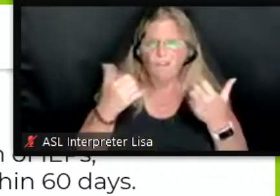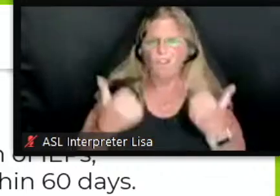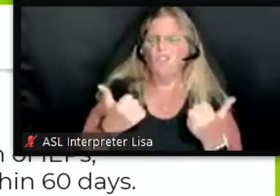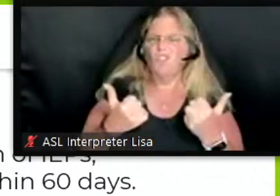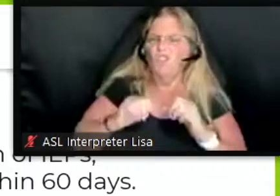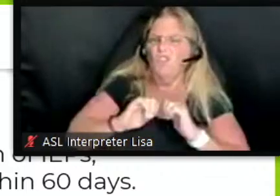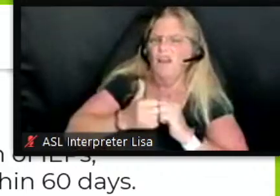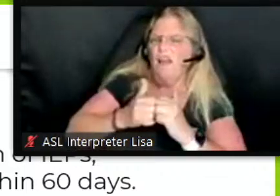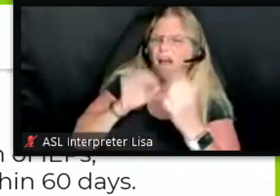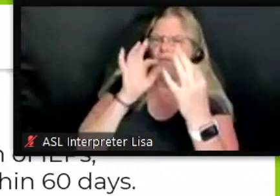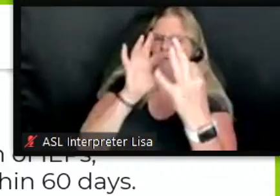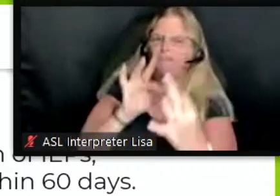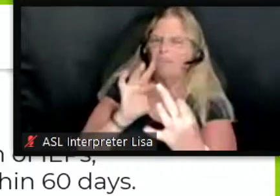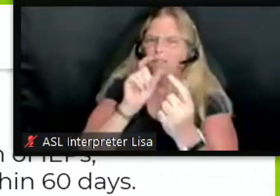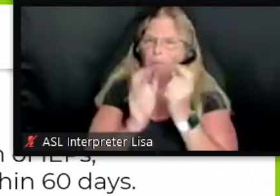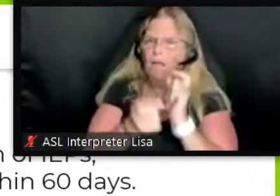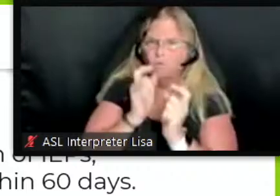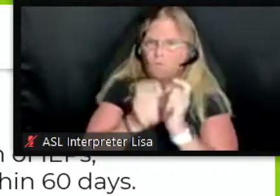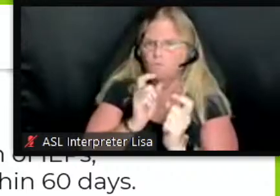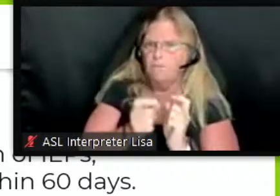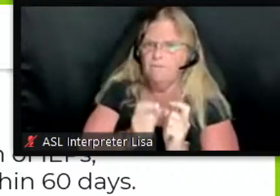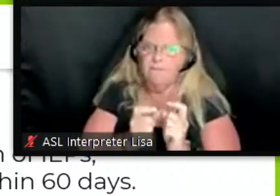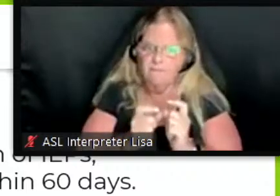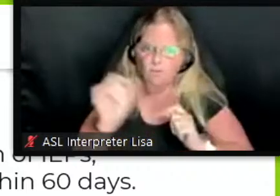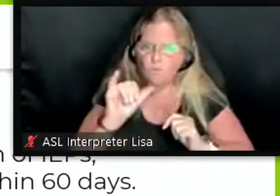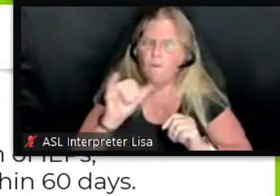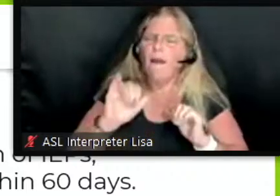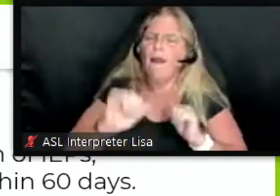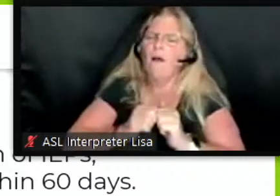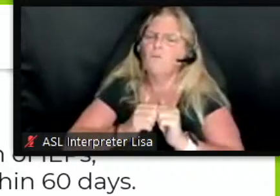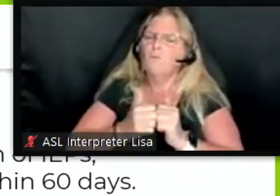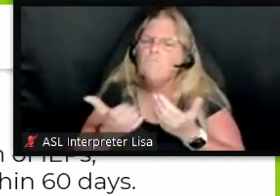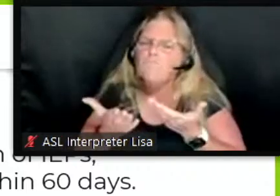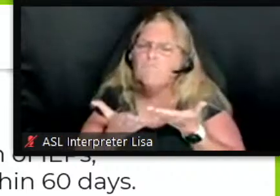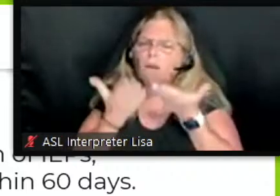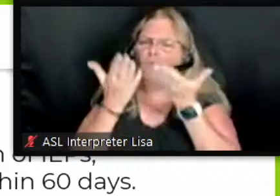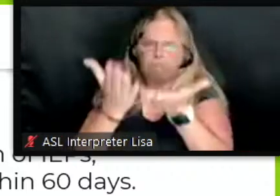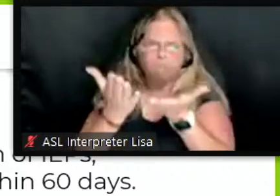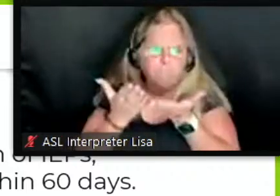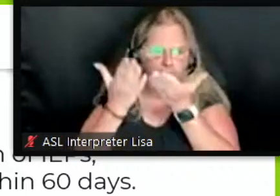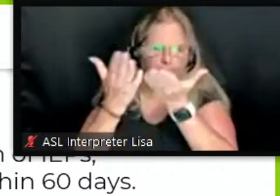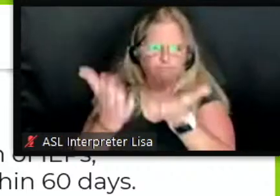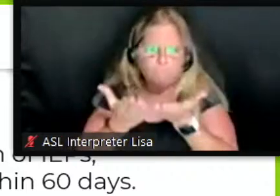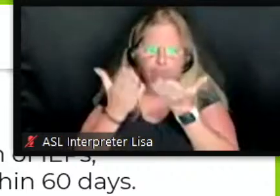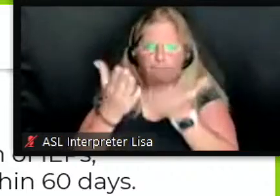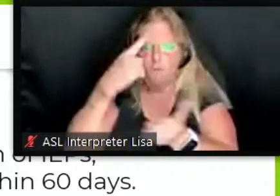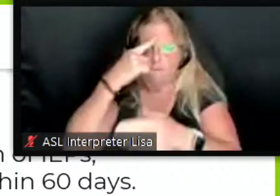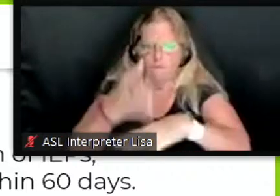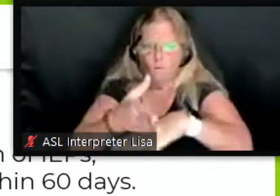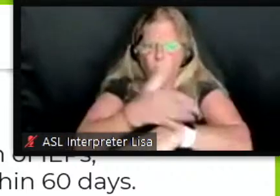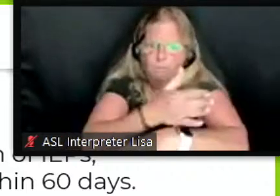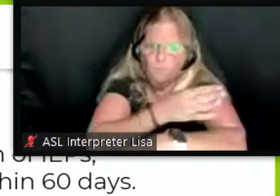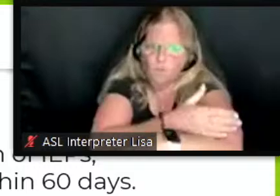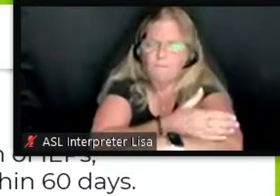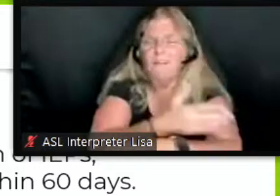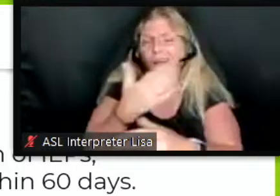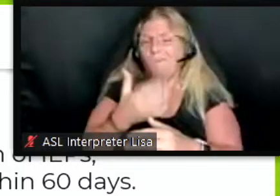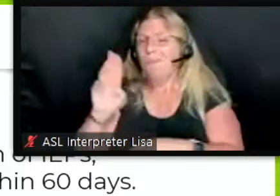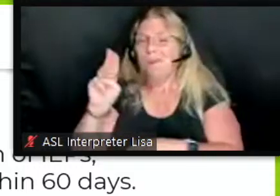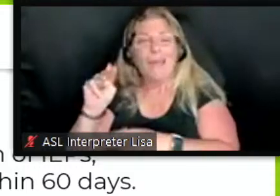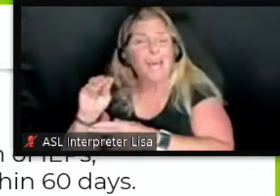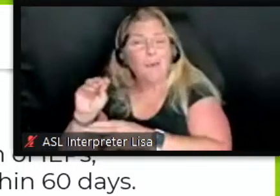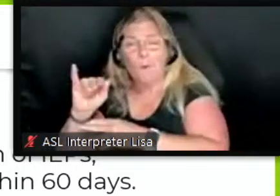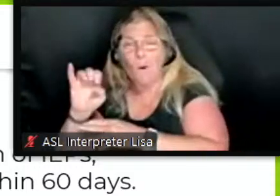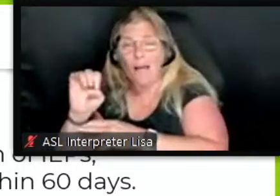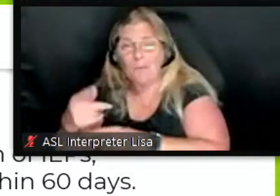revision, and report on suggested improvements and or alternatives to the Maryland Online IEP within 6 months. We are